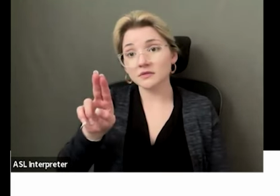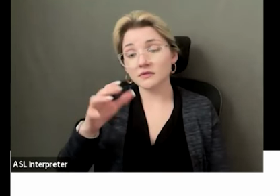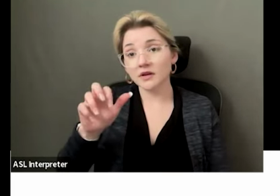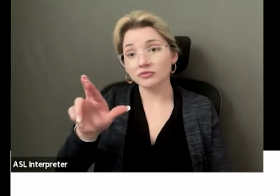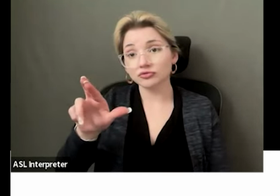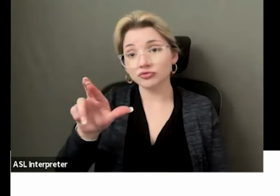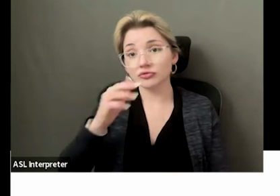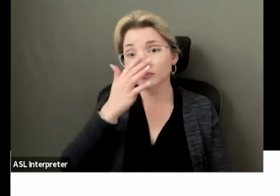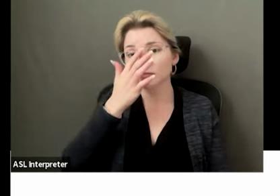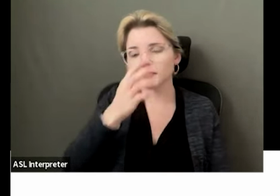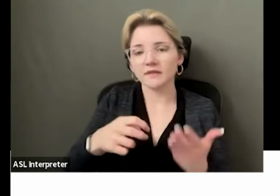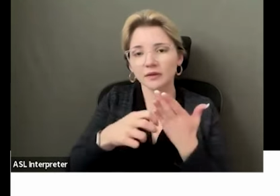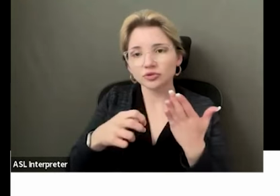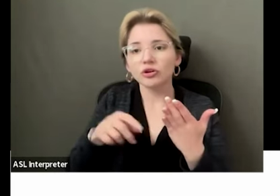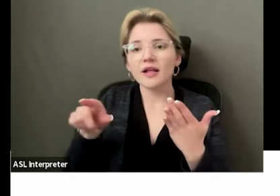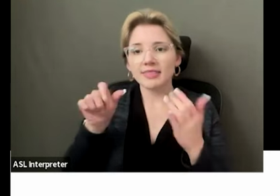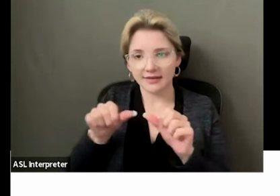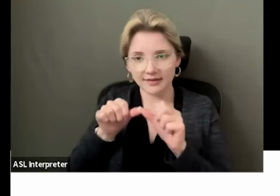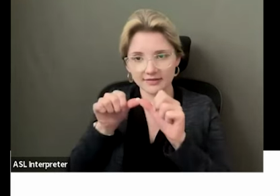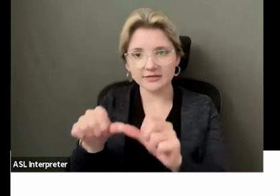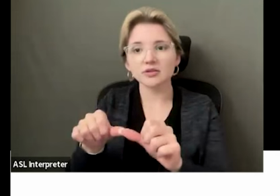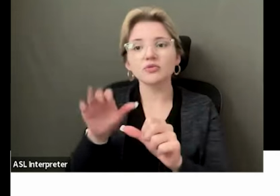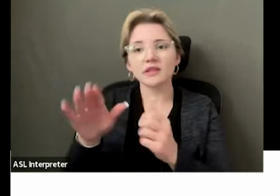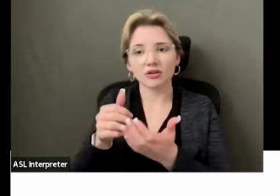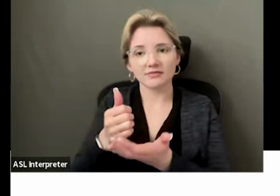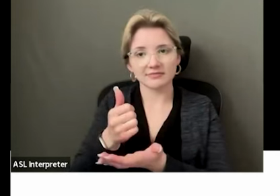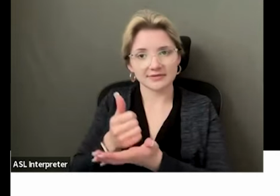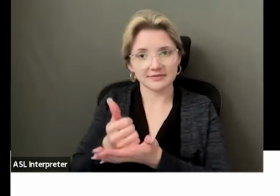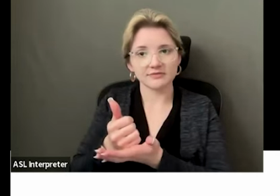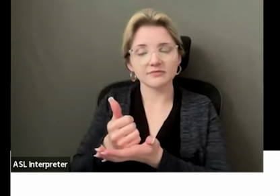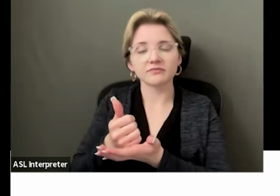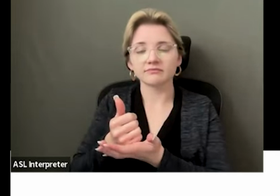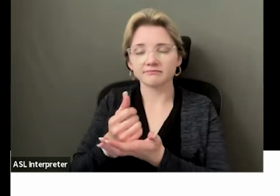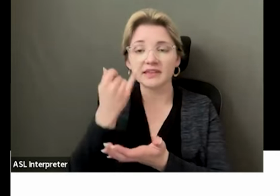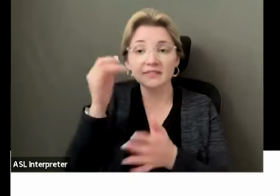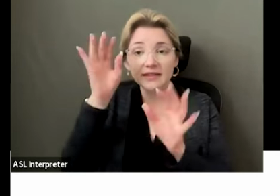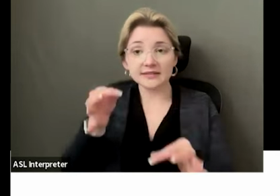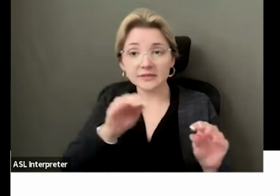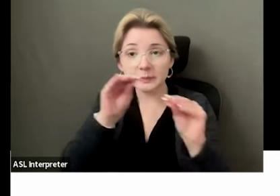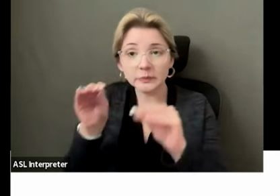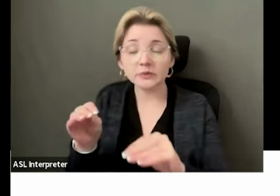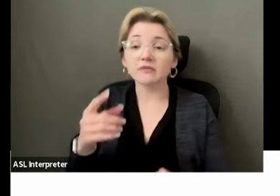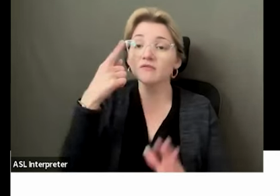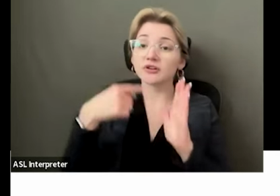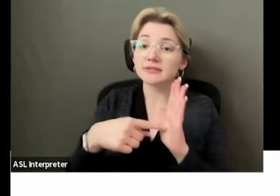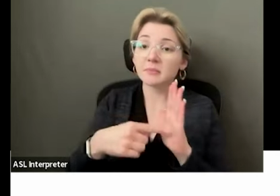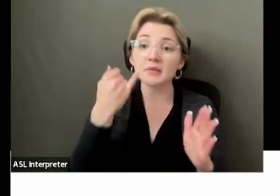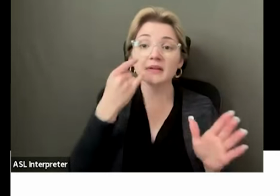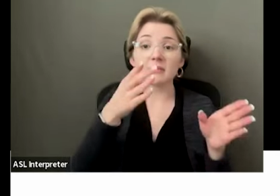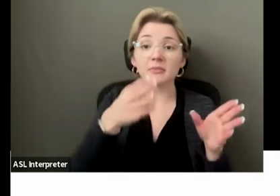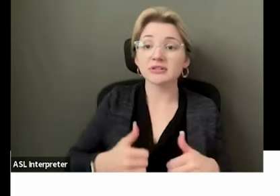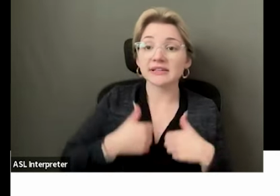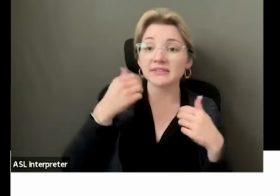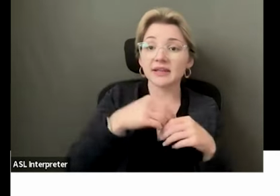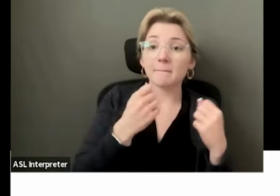they are able to continue their assistance if they decide to move. So, for example, if someone's living in like a multifamily unit, they can move